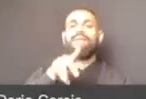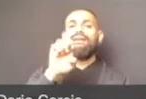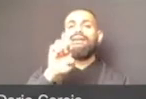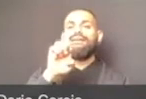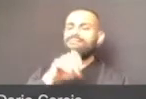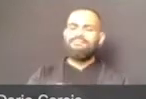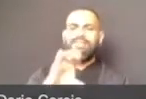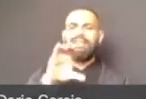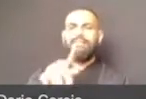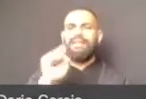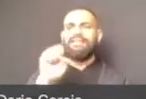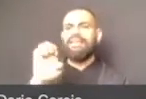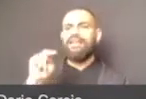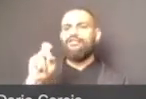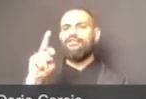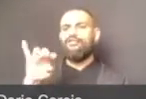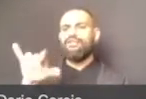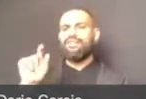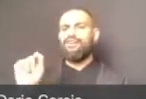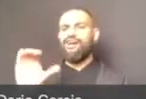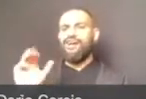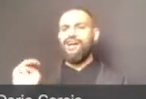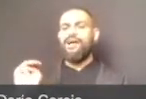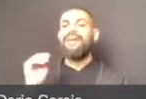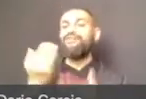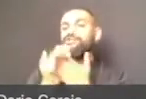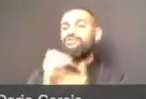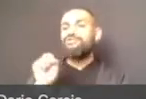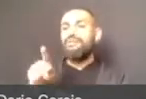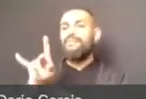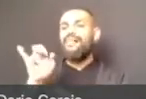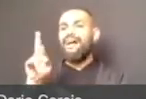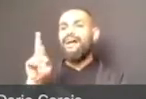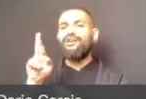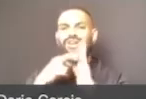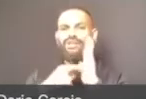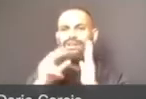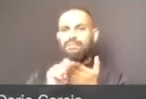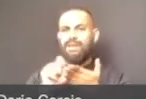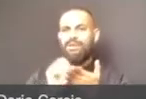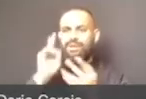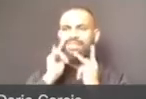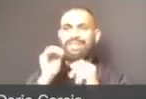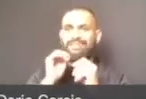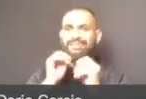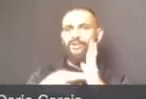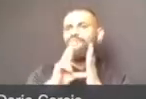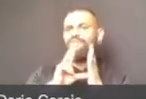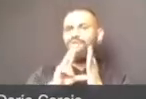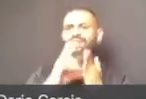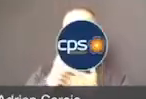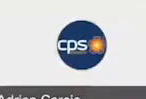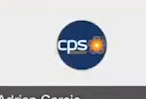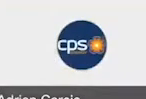cpsenergy.com and to our new supplier registration page. And on this page, you'll see an overview of some of the items you'll need to complete